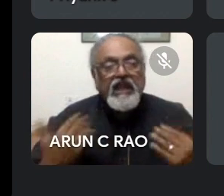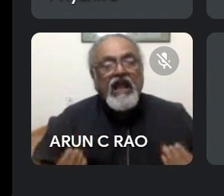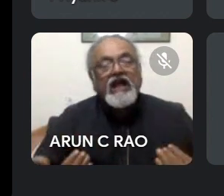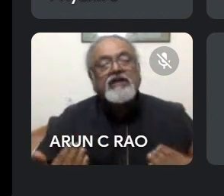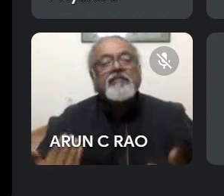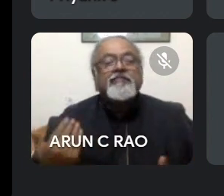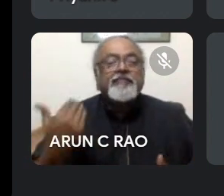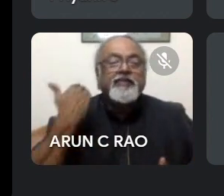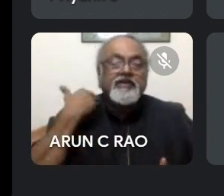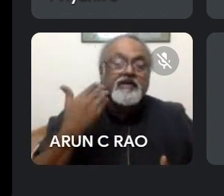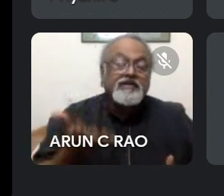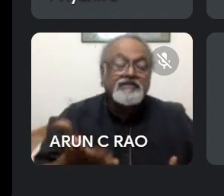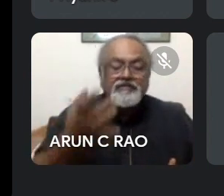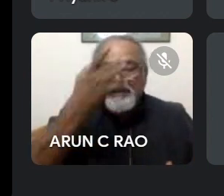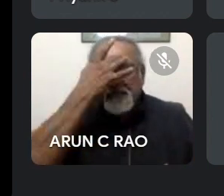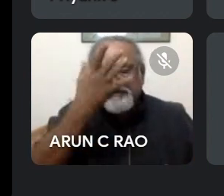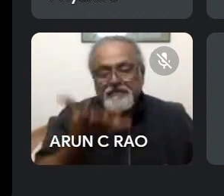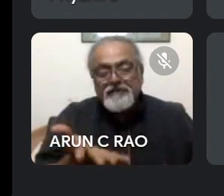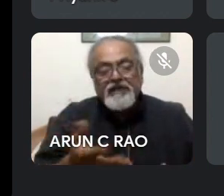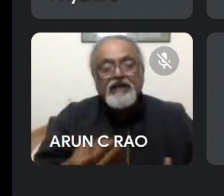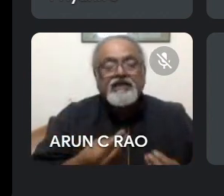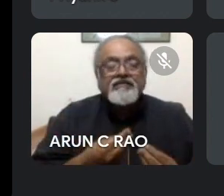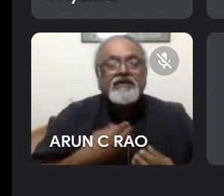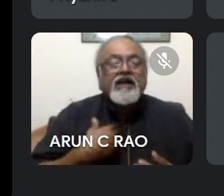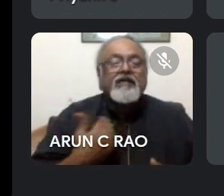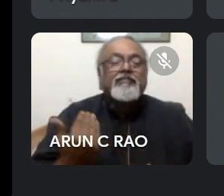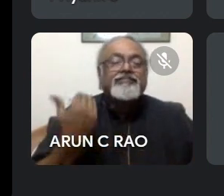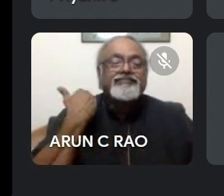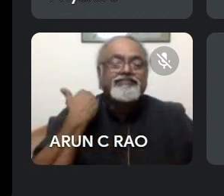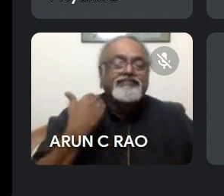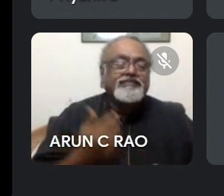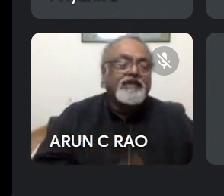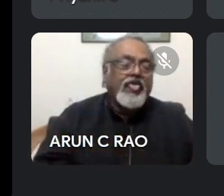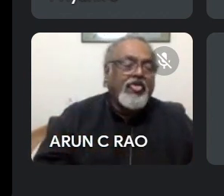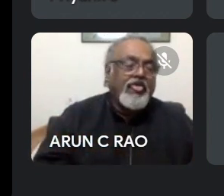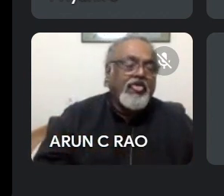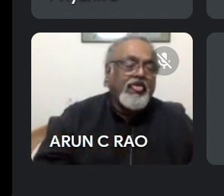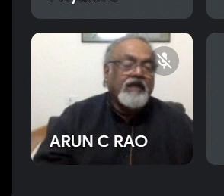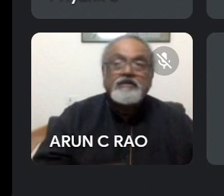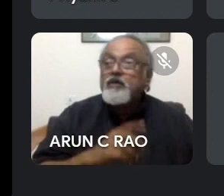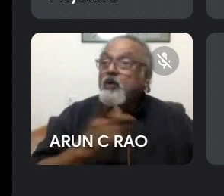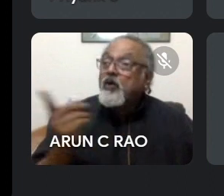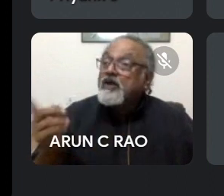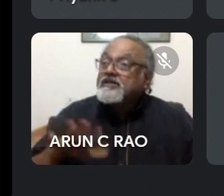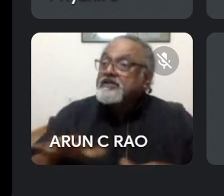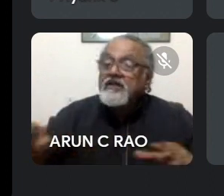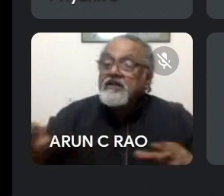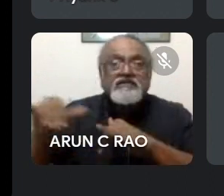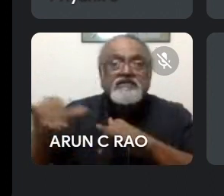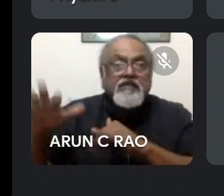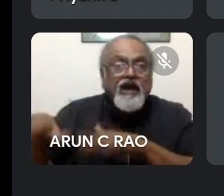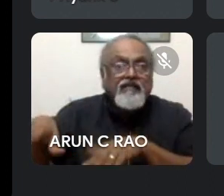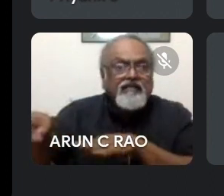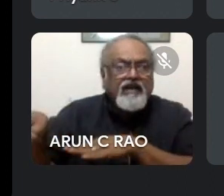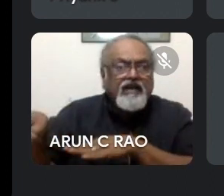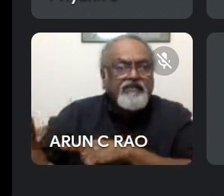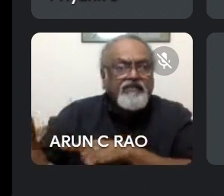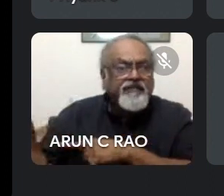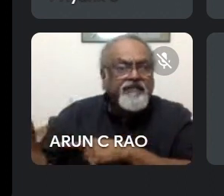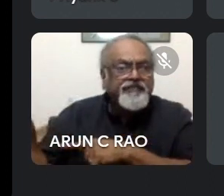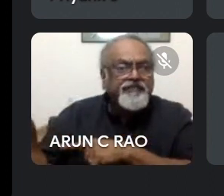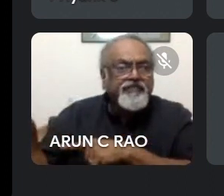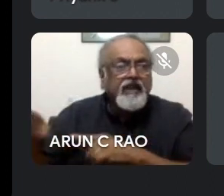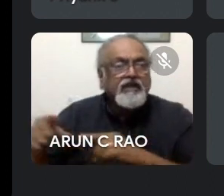by this problem. Because that's what you deserve. That's what all the other kids have. So you are entitled to that